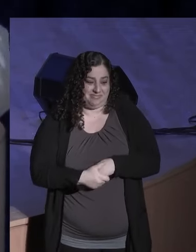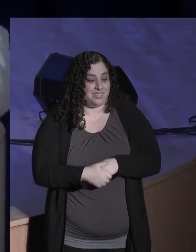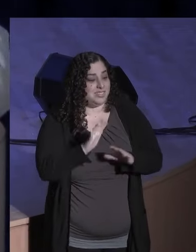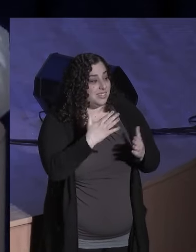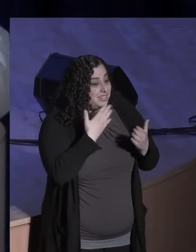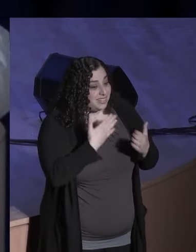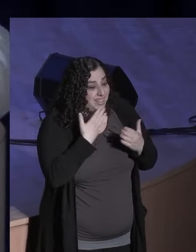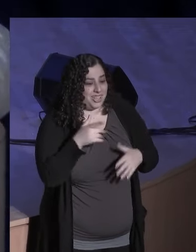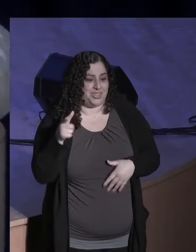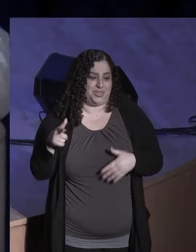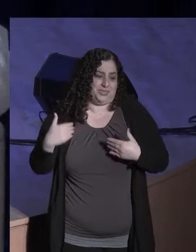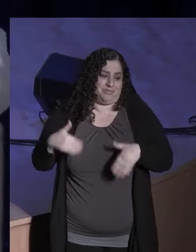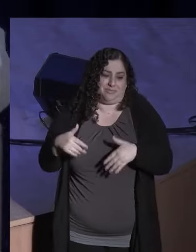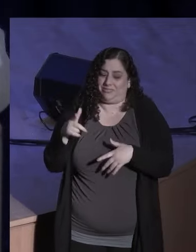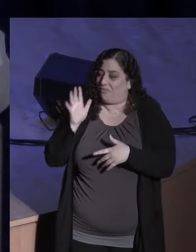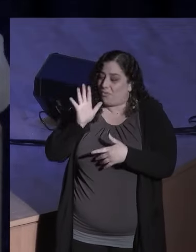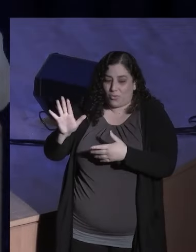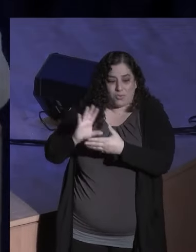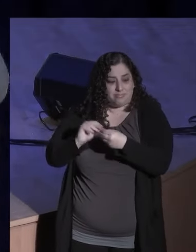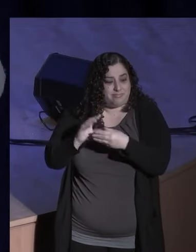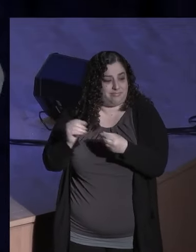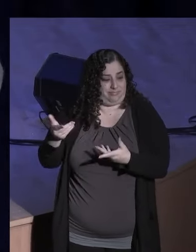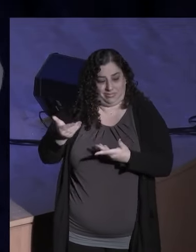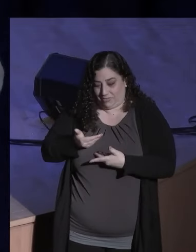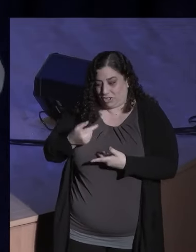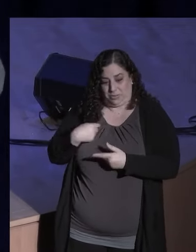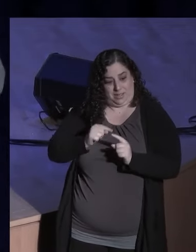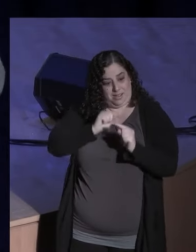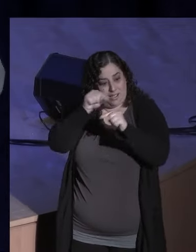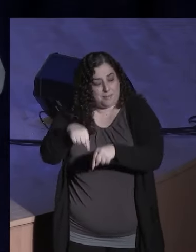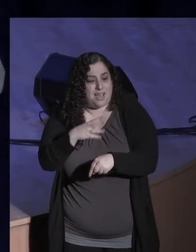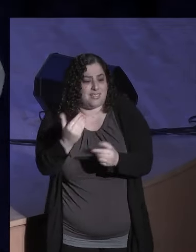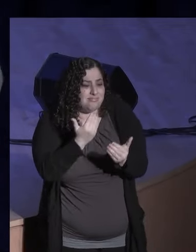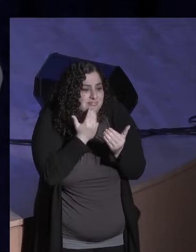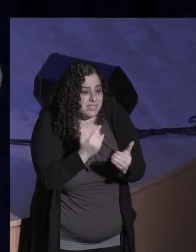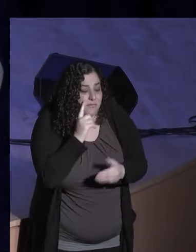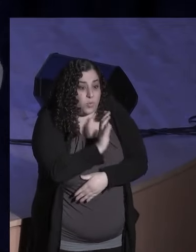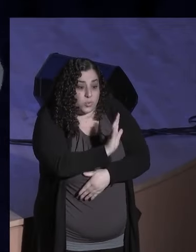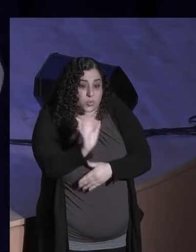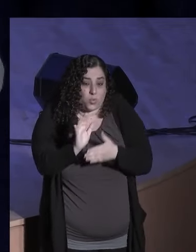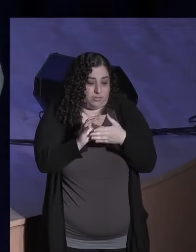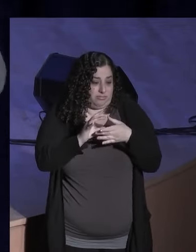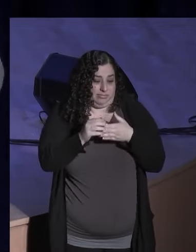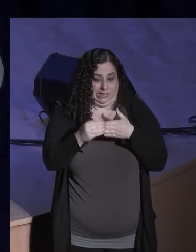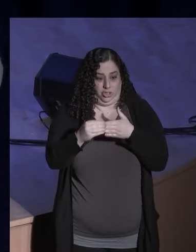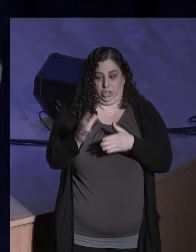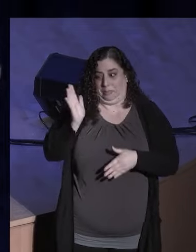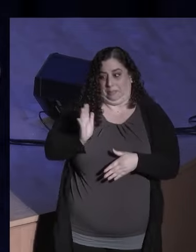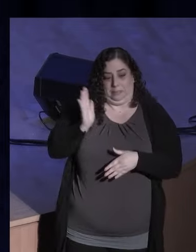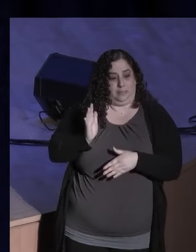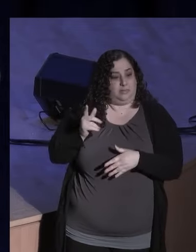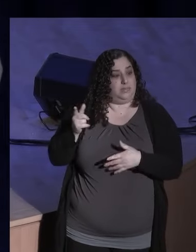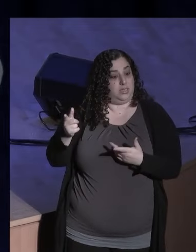kind introduction, but for the leadership that you provided at this museum and throughout the Smithsonian. And also I want to recognize Cynthia, who